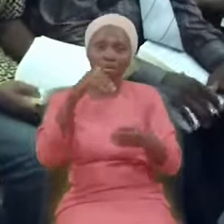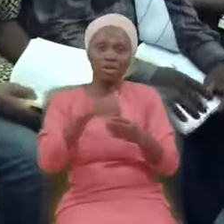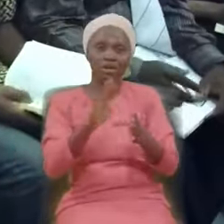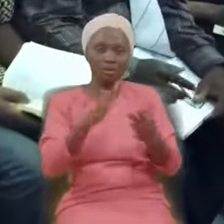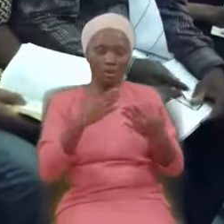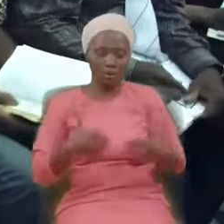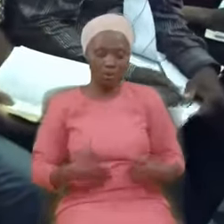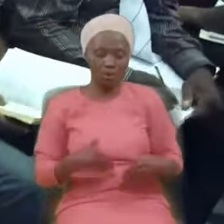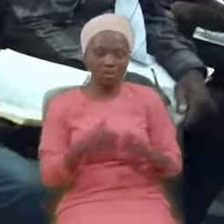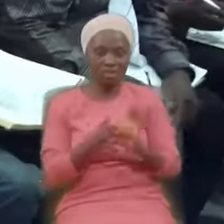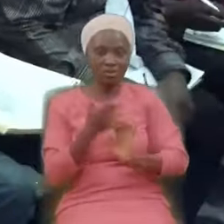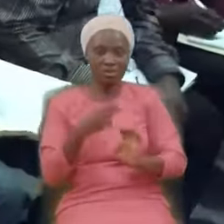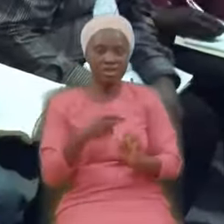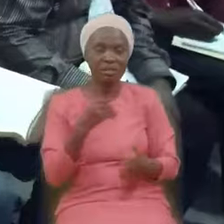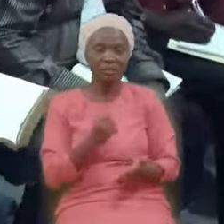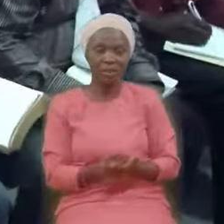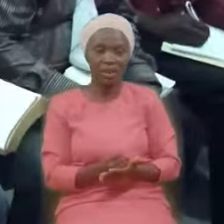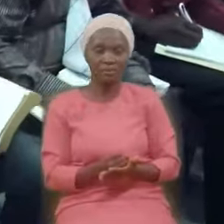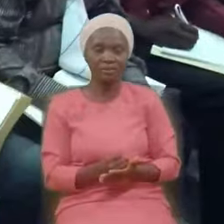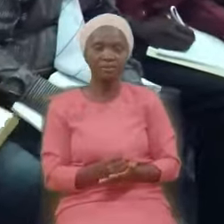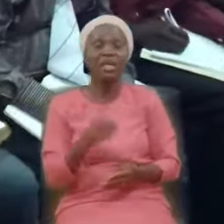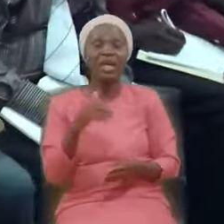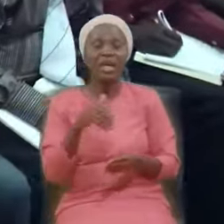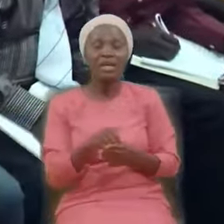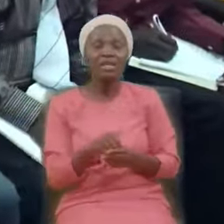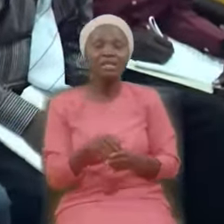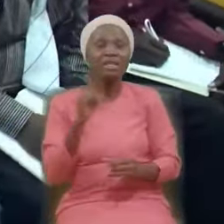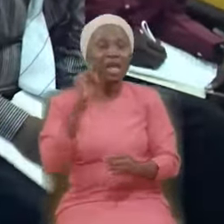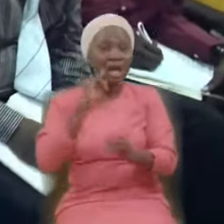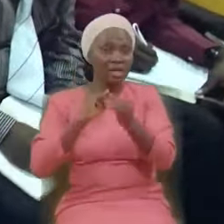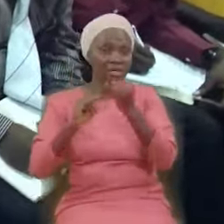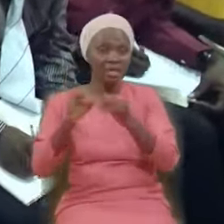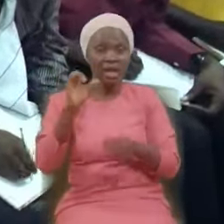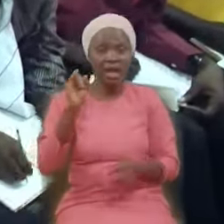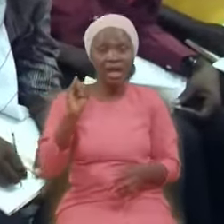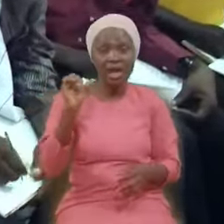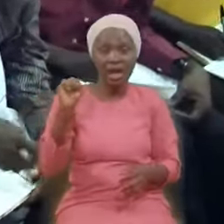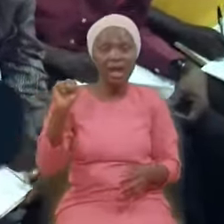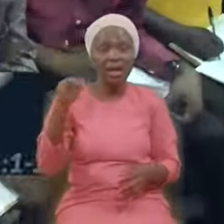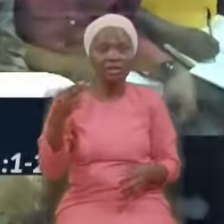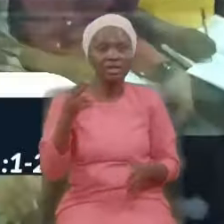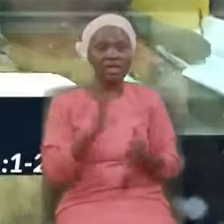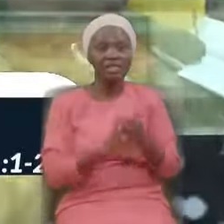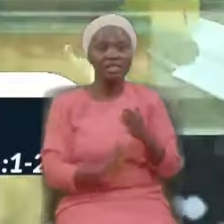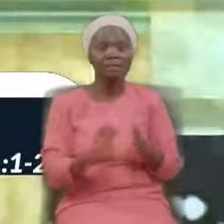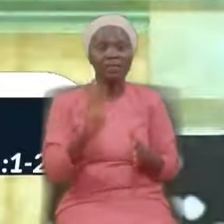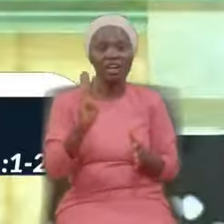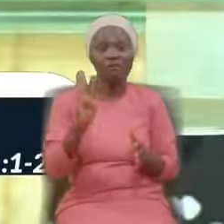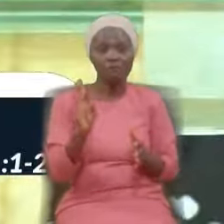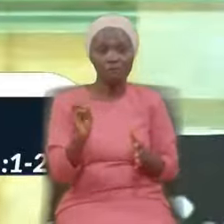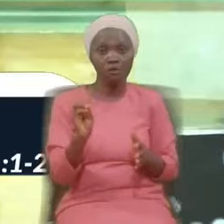Isaiah chapter 40. Isaiah chapter 40. I'm reading from verse